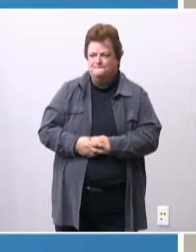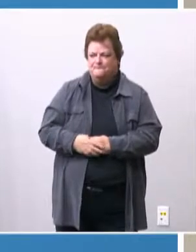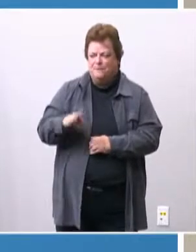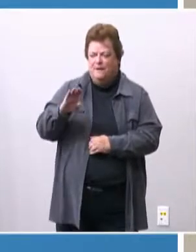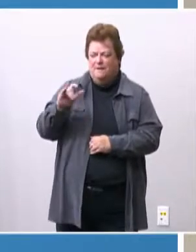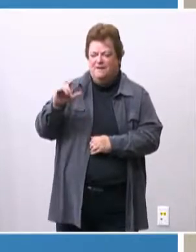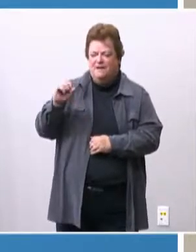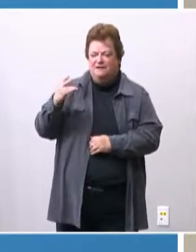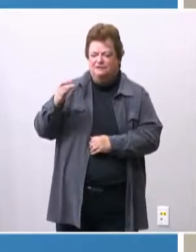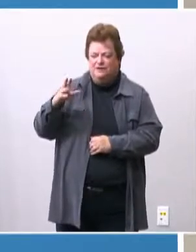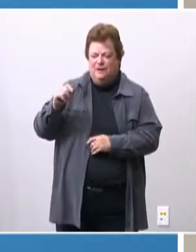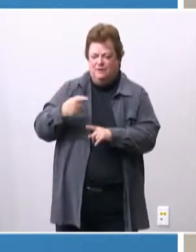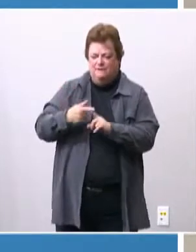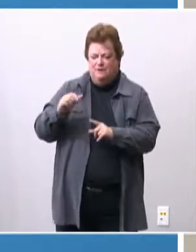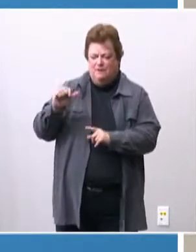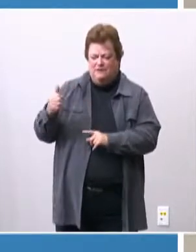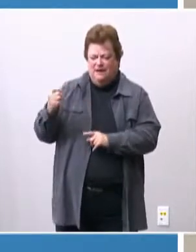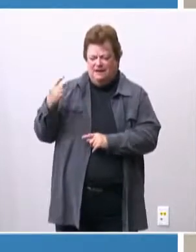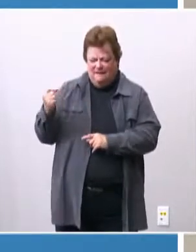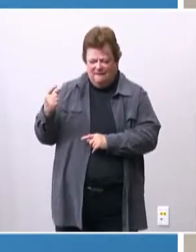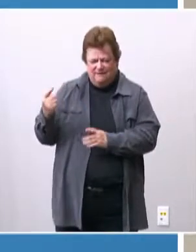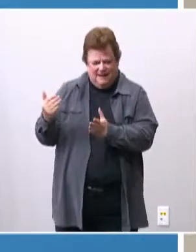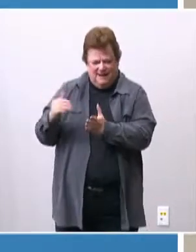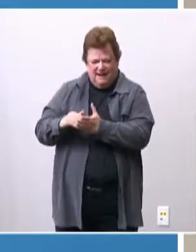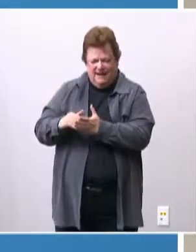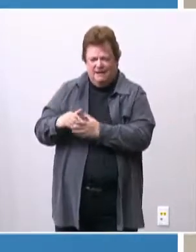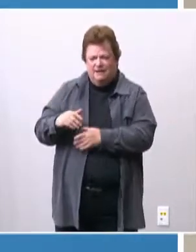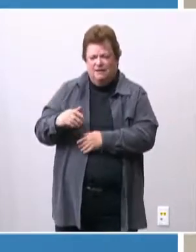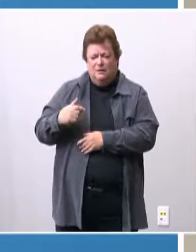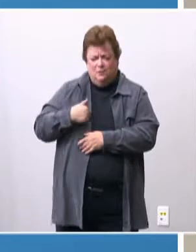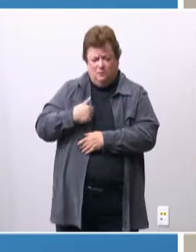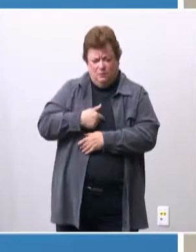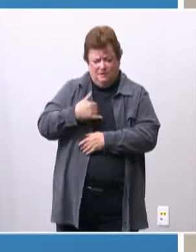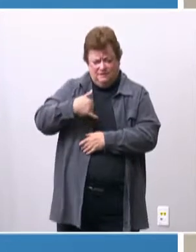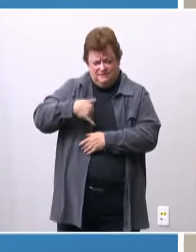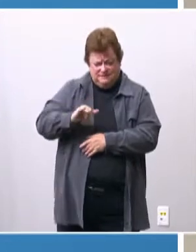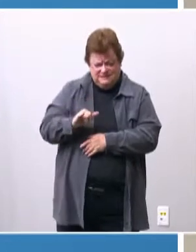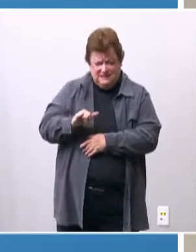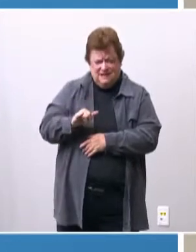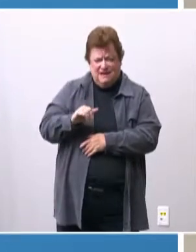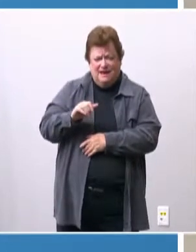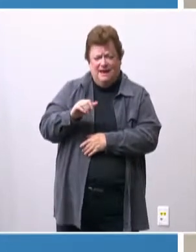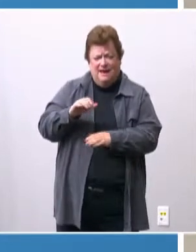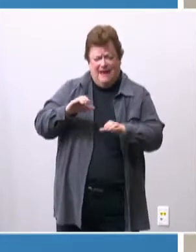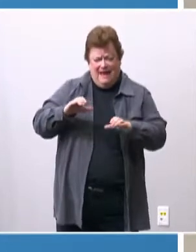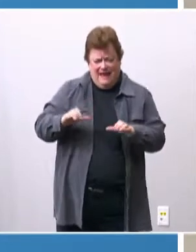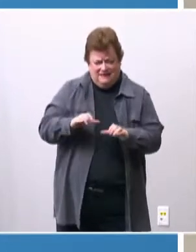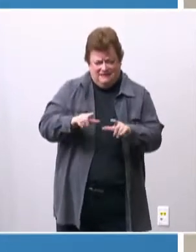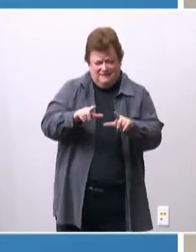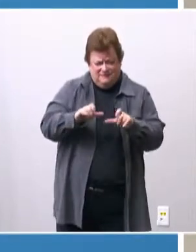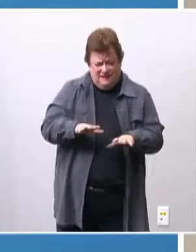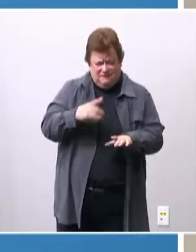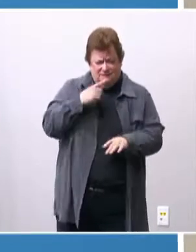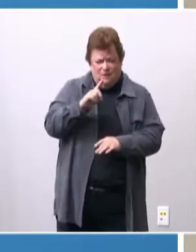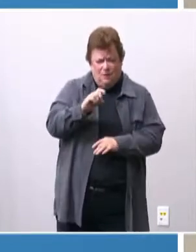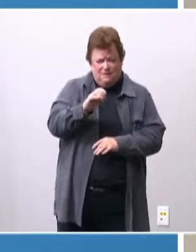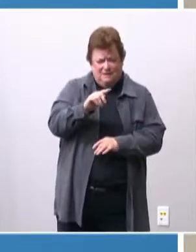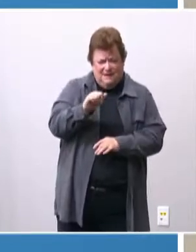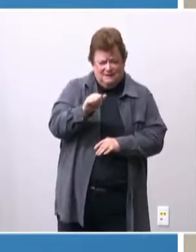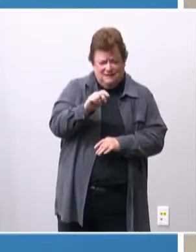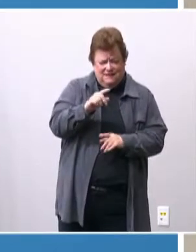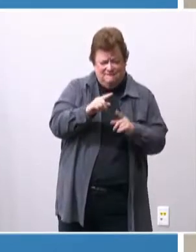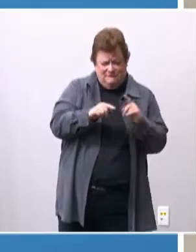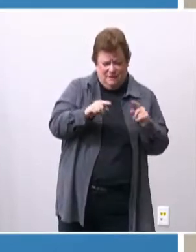This is Bill again. Are we still actively testing for the Delta variant? Or is it just common knowledge that